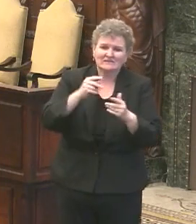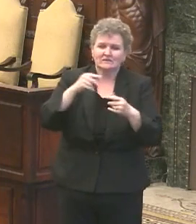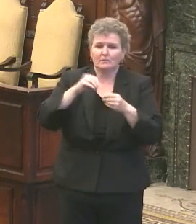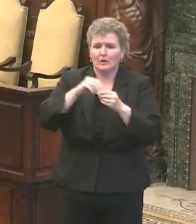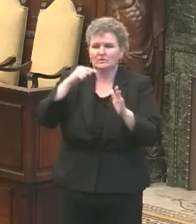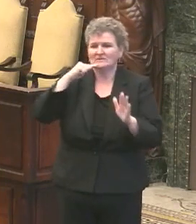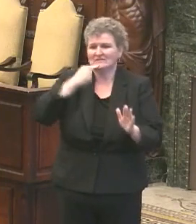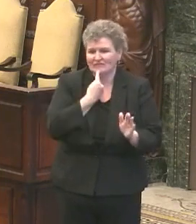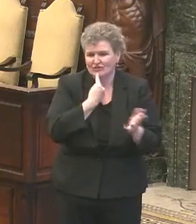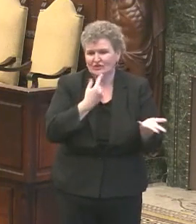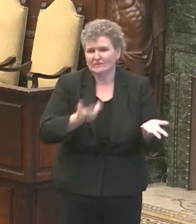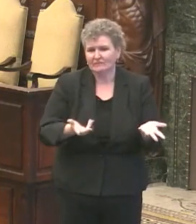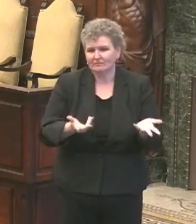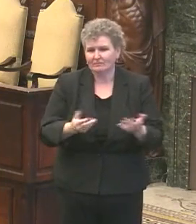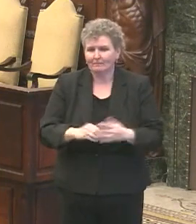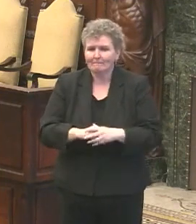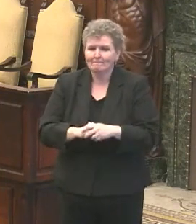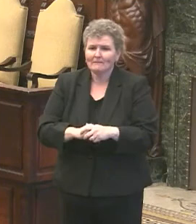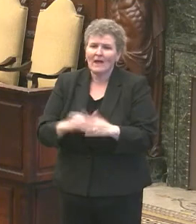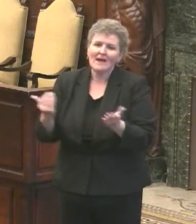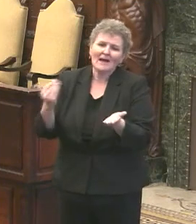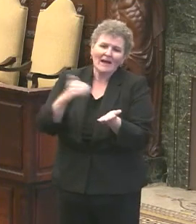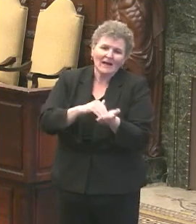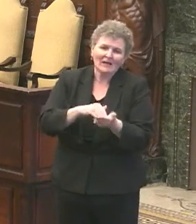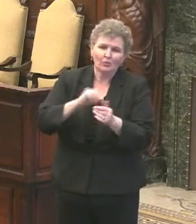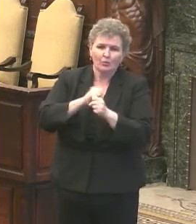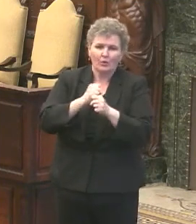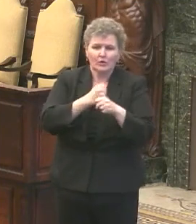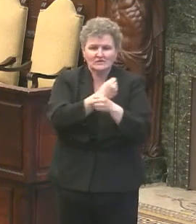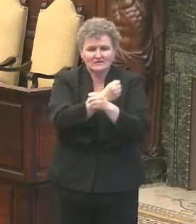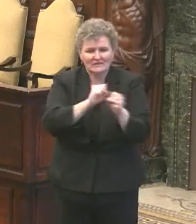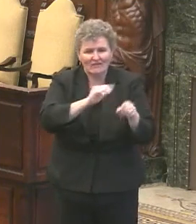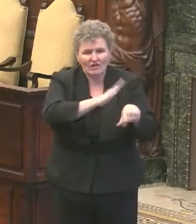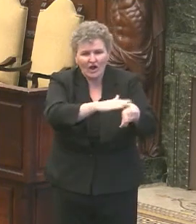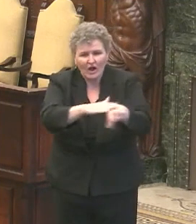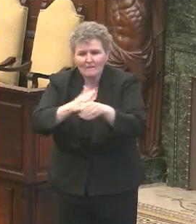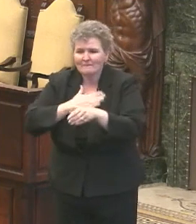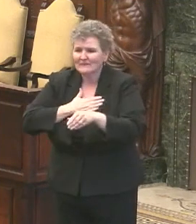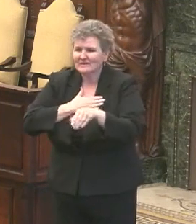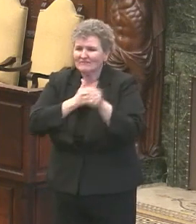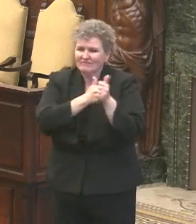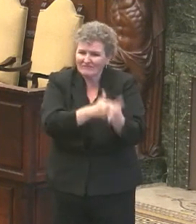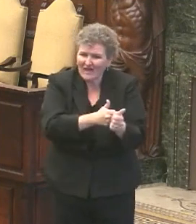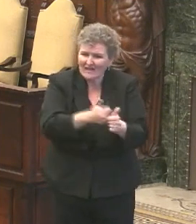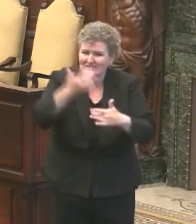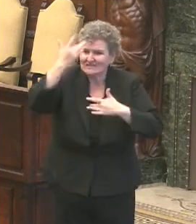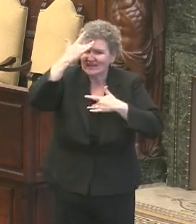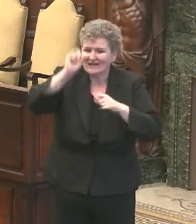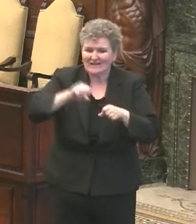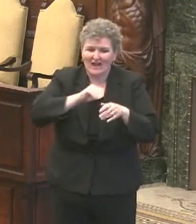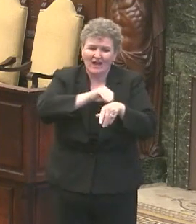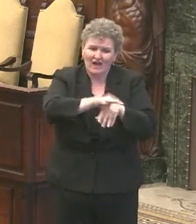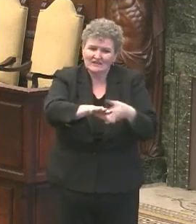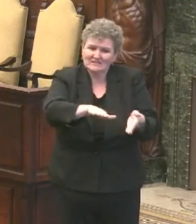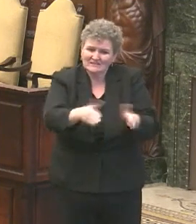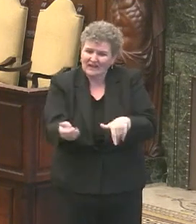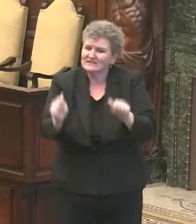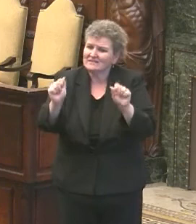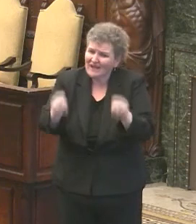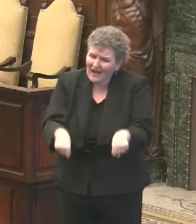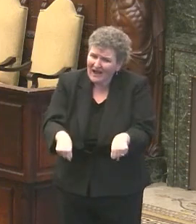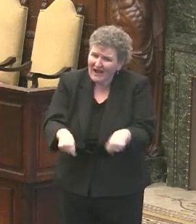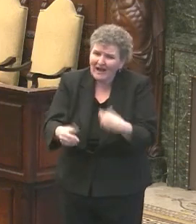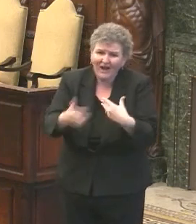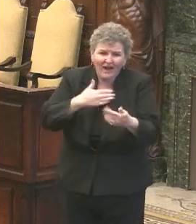reason to abandon our safety precautions. This disease absolutely still can be deadly. Even if a small fraction of the people